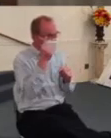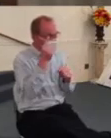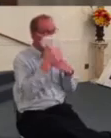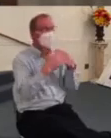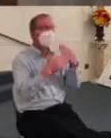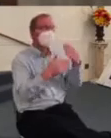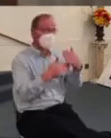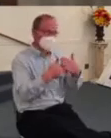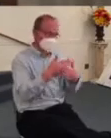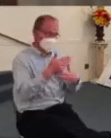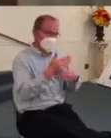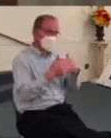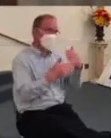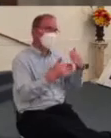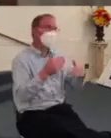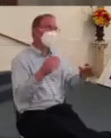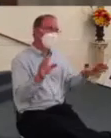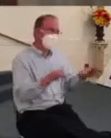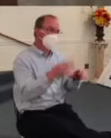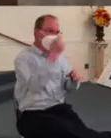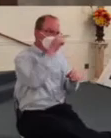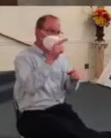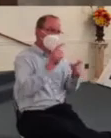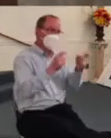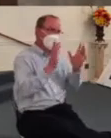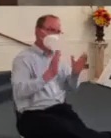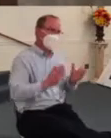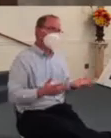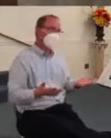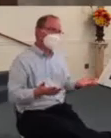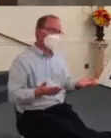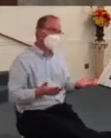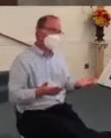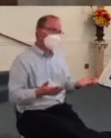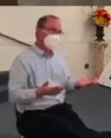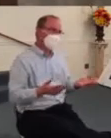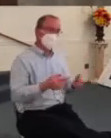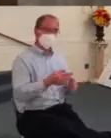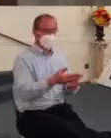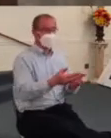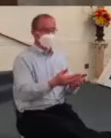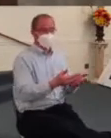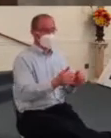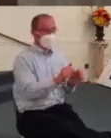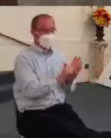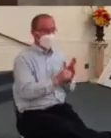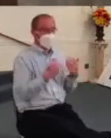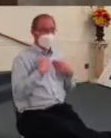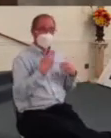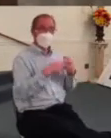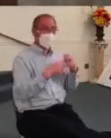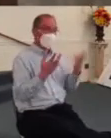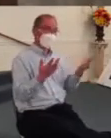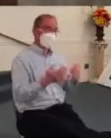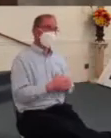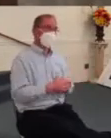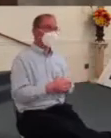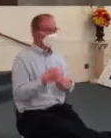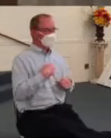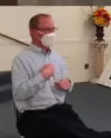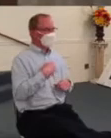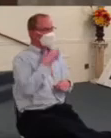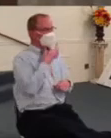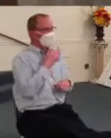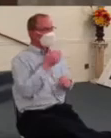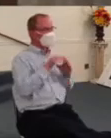master. They have a problem. I wonder in our world today if it's not somewhat the